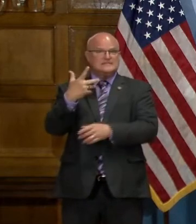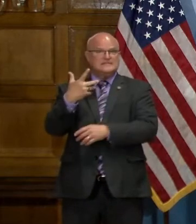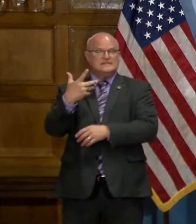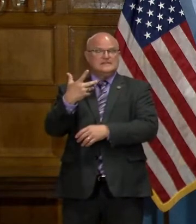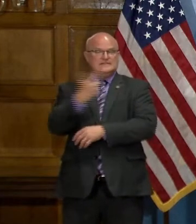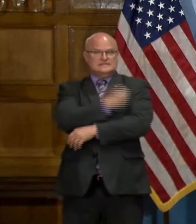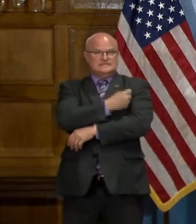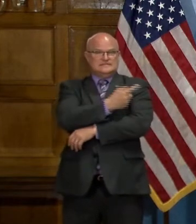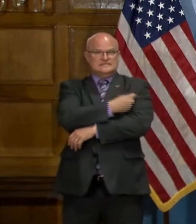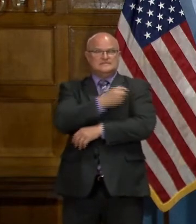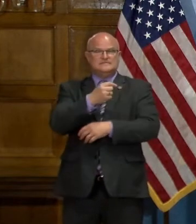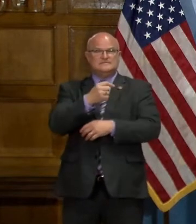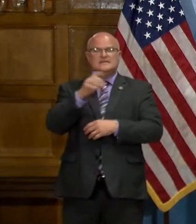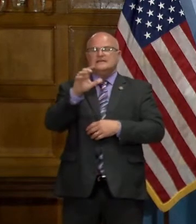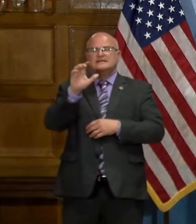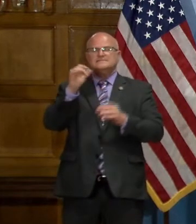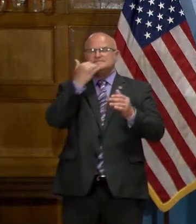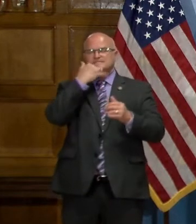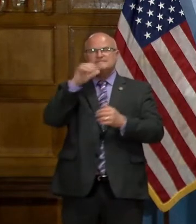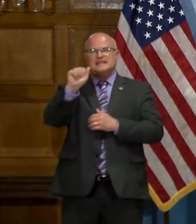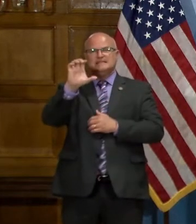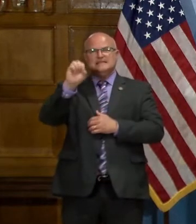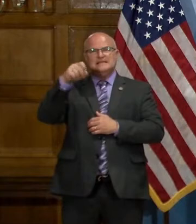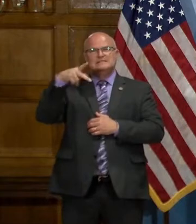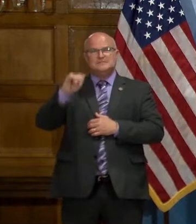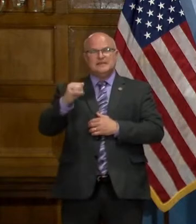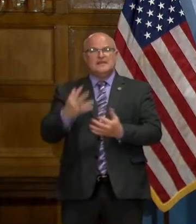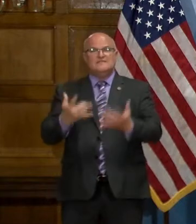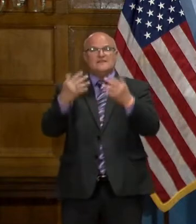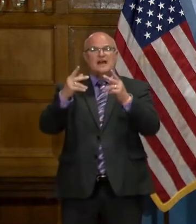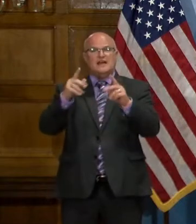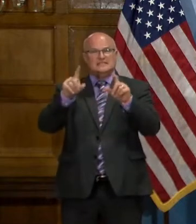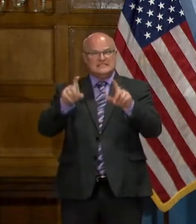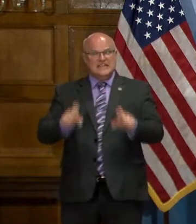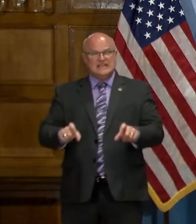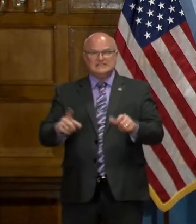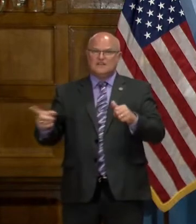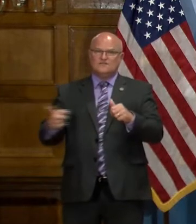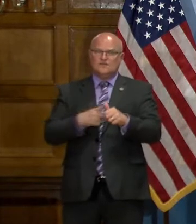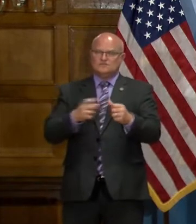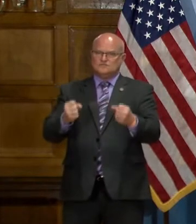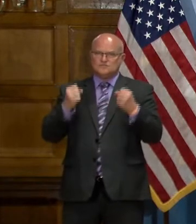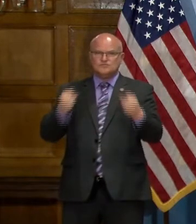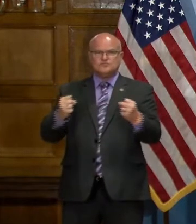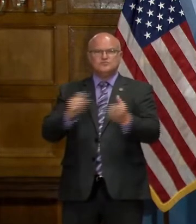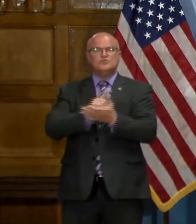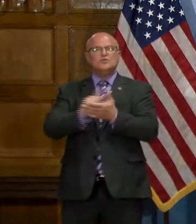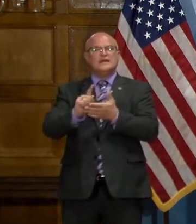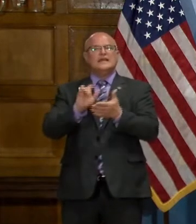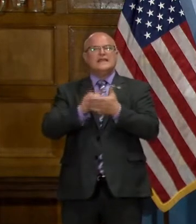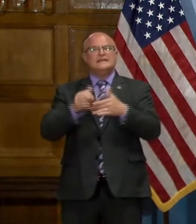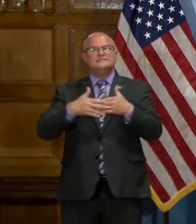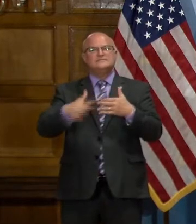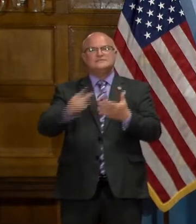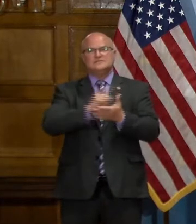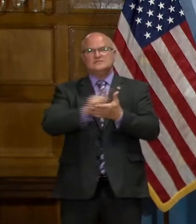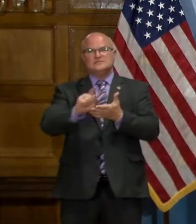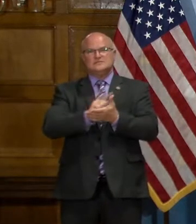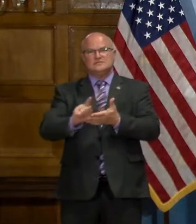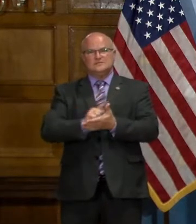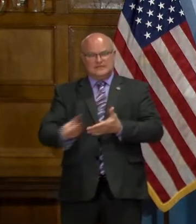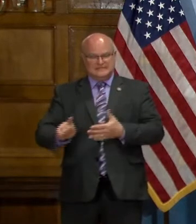administrations of the ACT Aspire test around the state, which is a very strong first week, and that continues for the next several